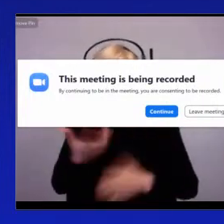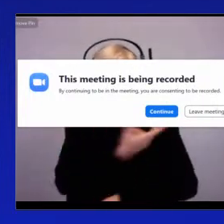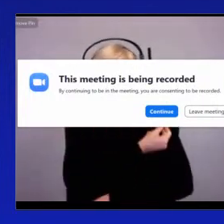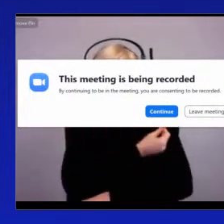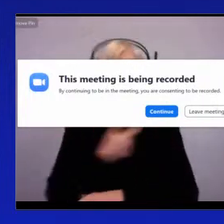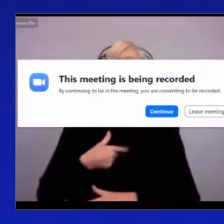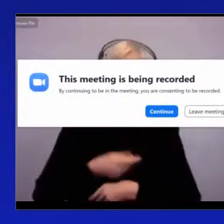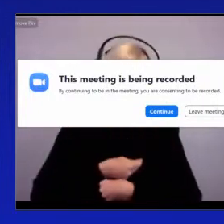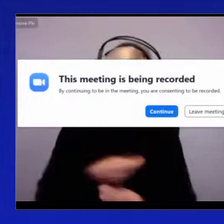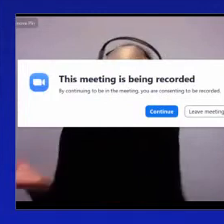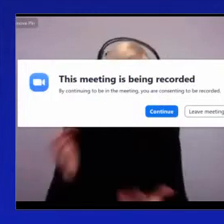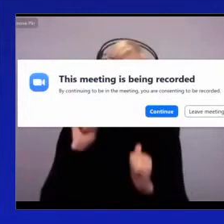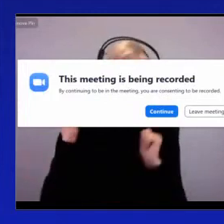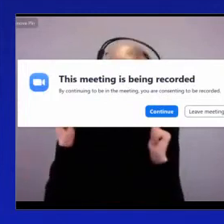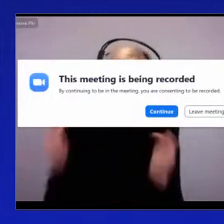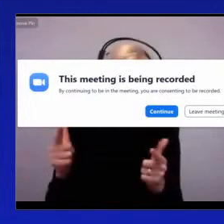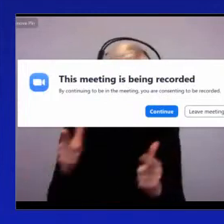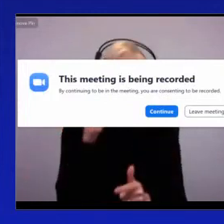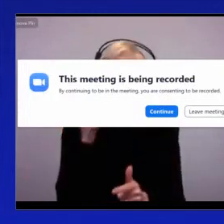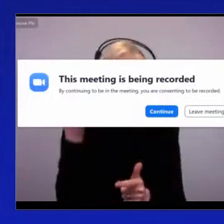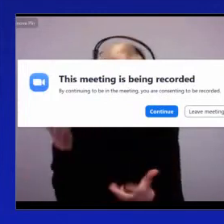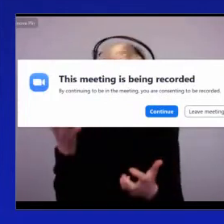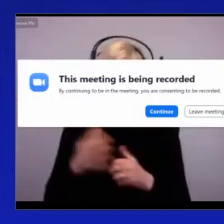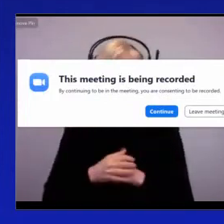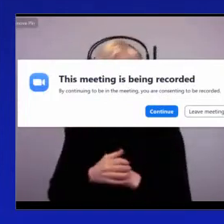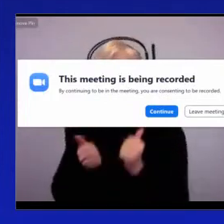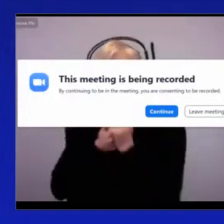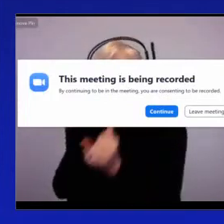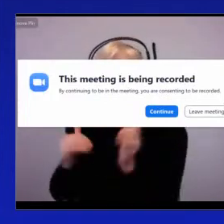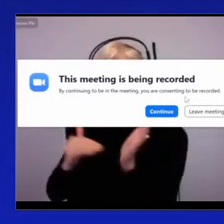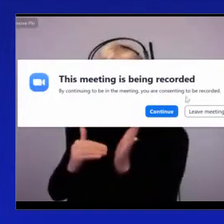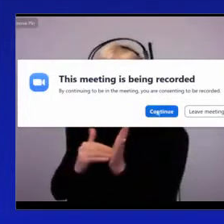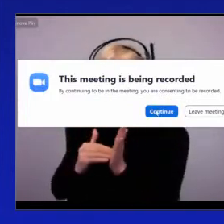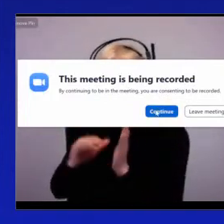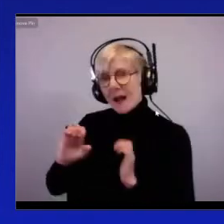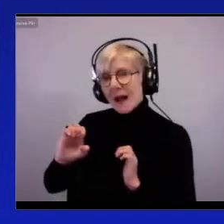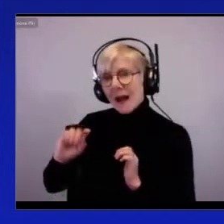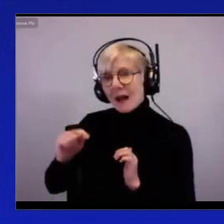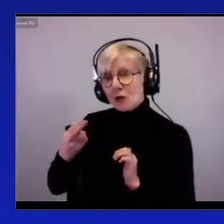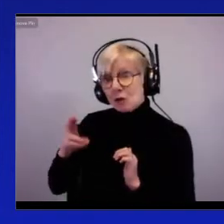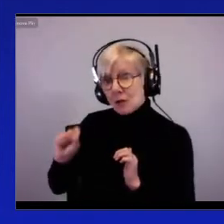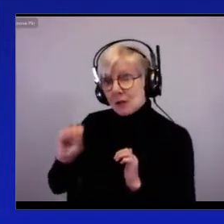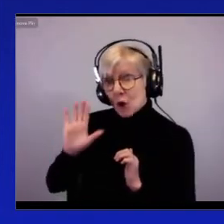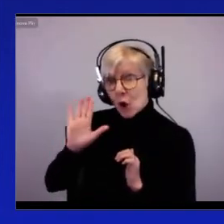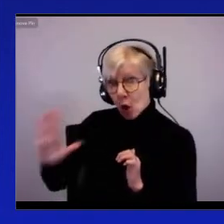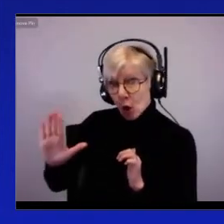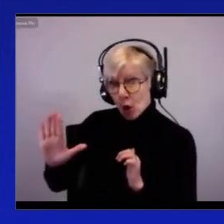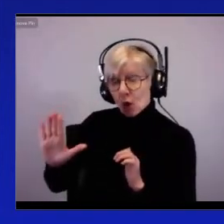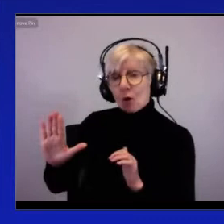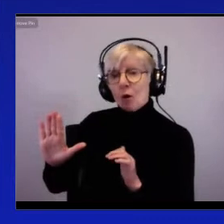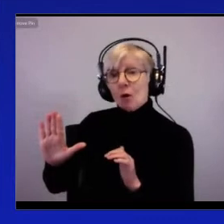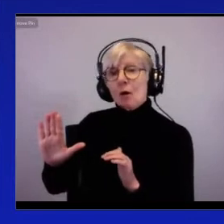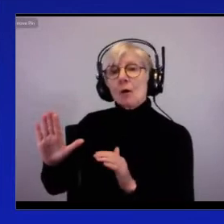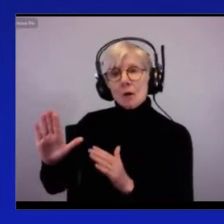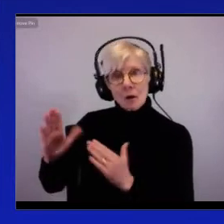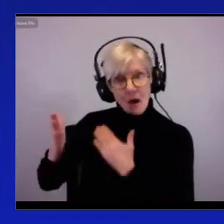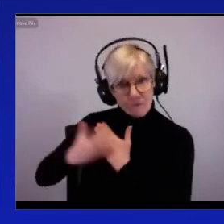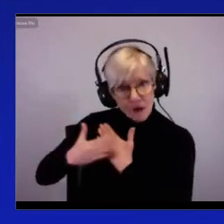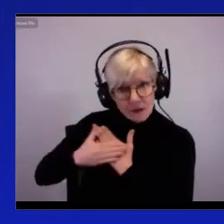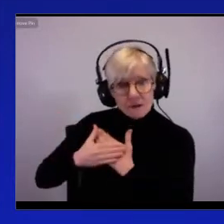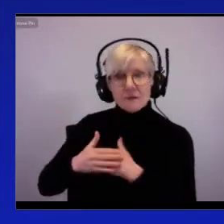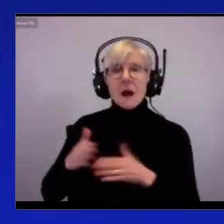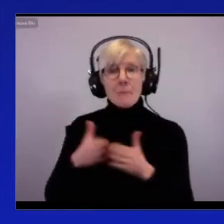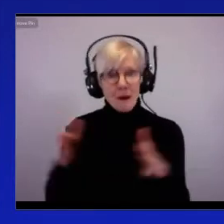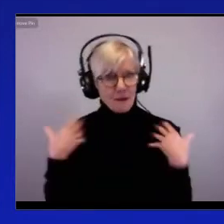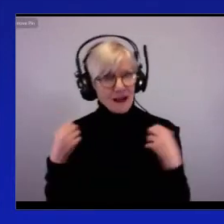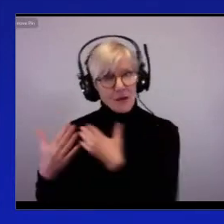directions given to us by Dr. Etches and her team at OPH. And remember, every one of us has a role to play. Stay at home